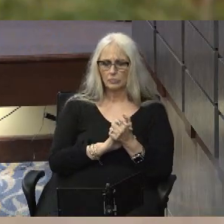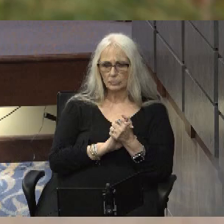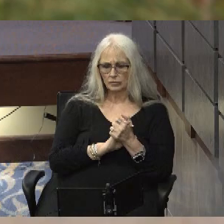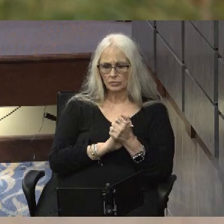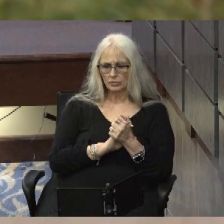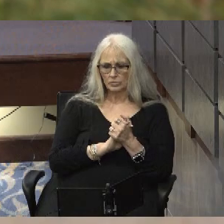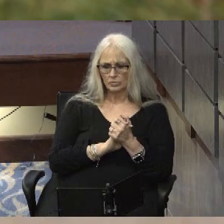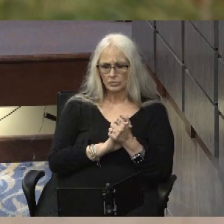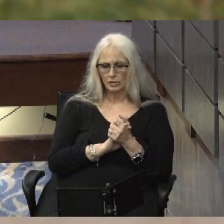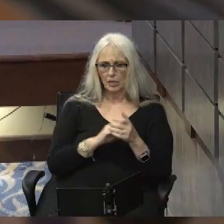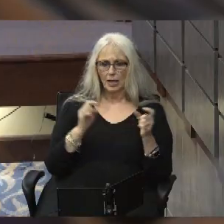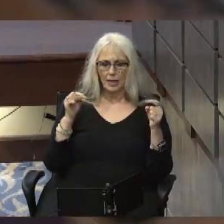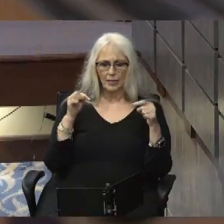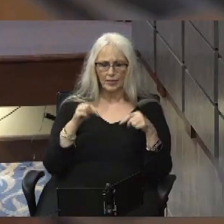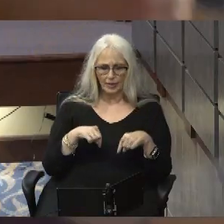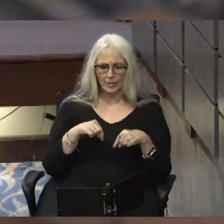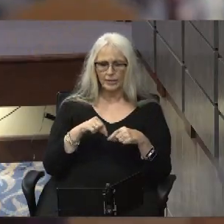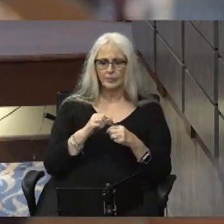This community.